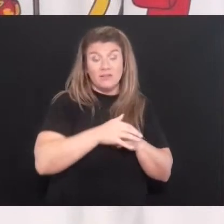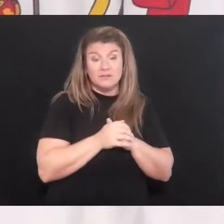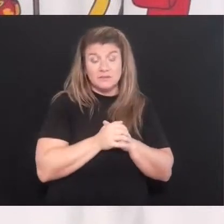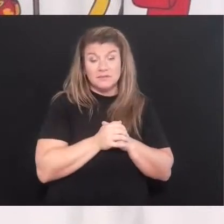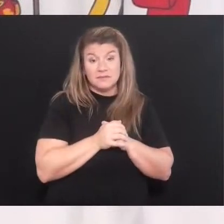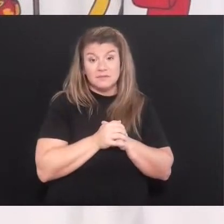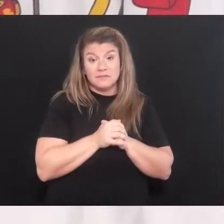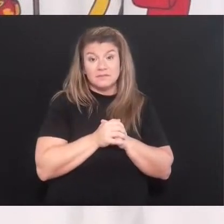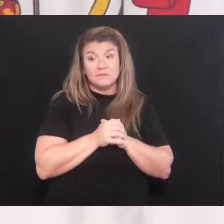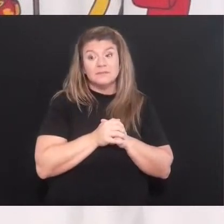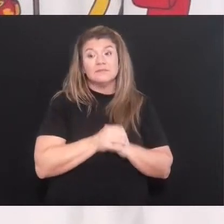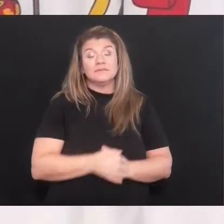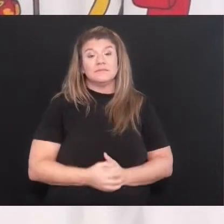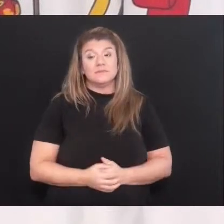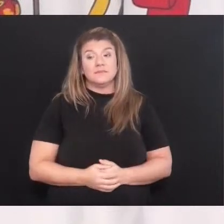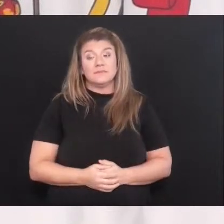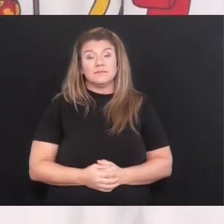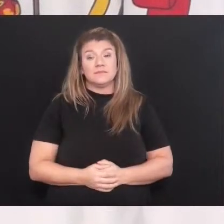know,